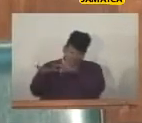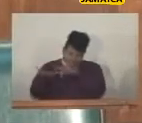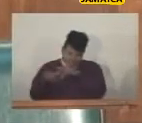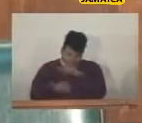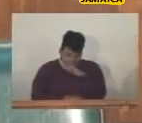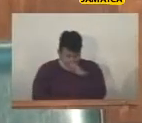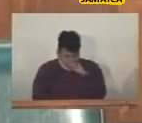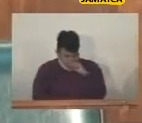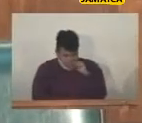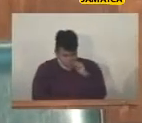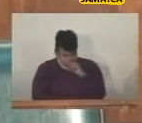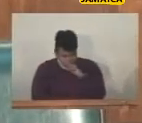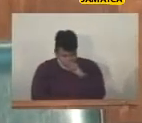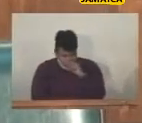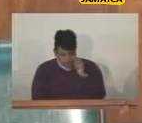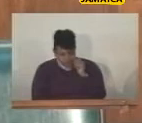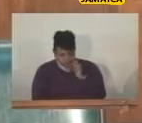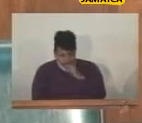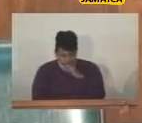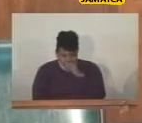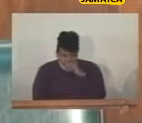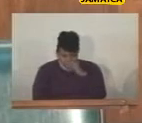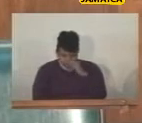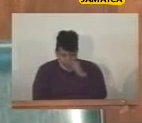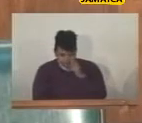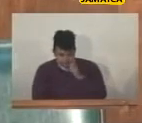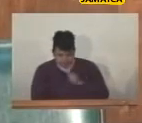This one measure